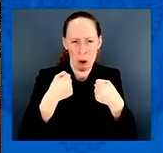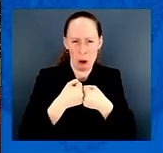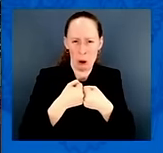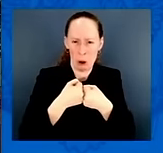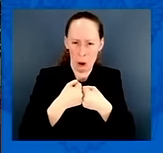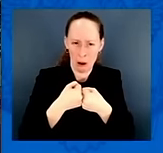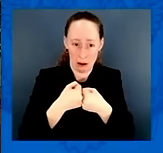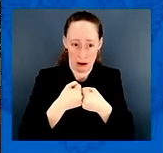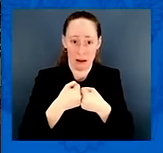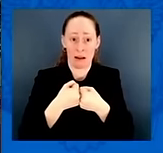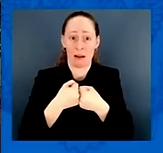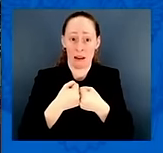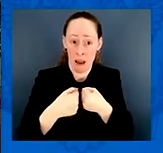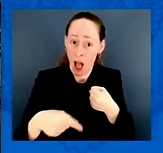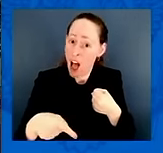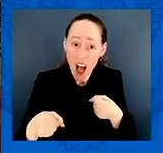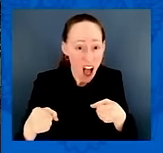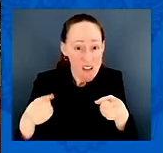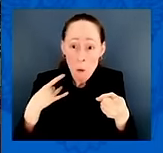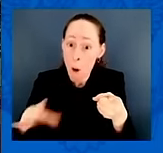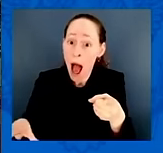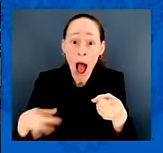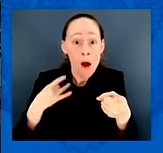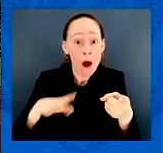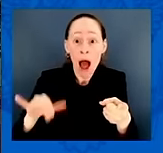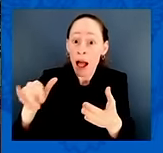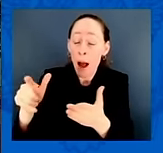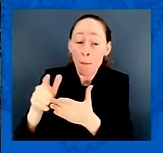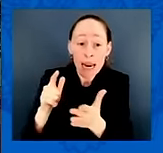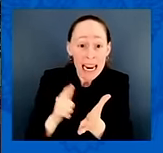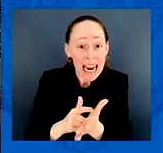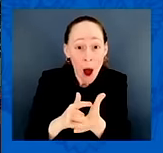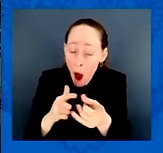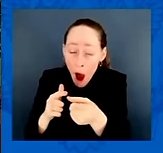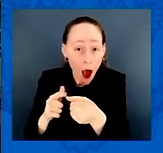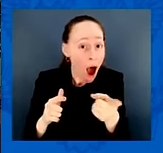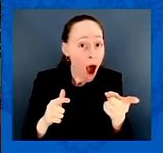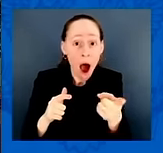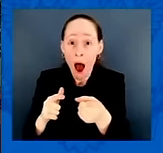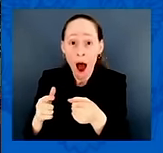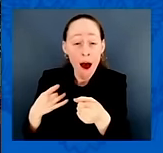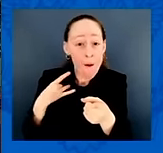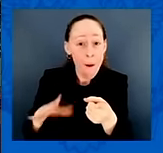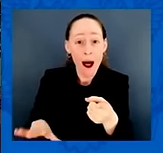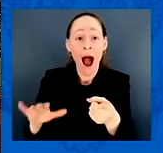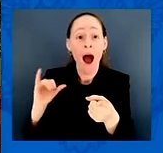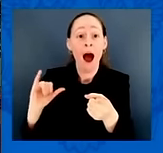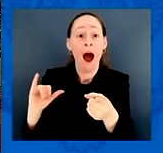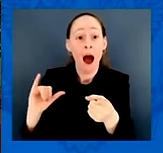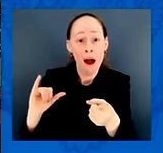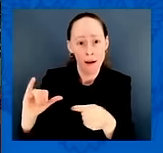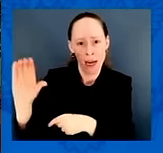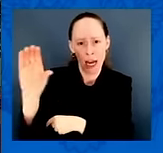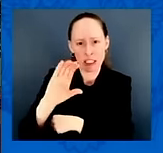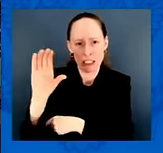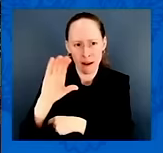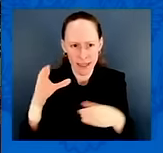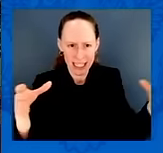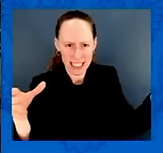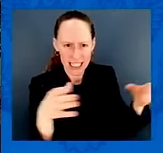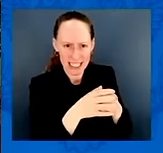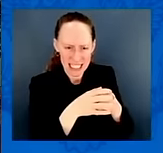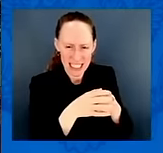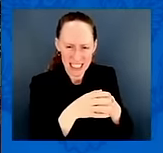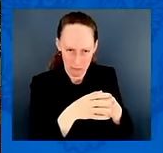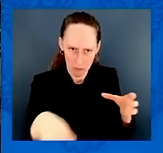Oh, you don't like that bill, huh? That conservatives got together and said it was a good bill? I'll be darned.